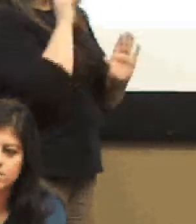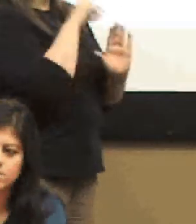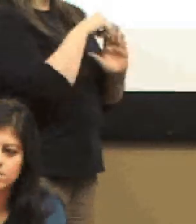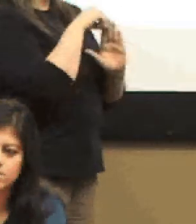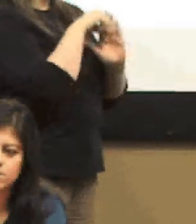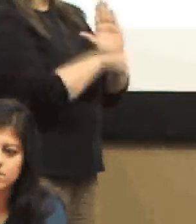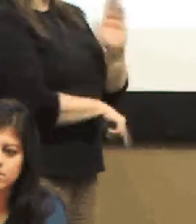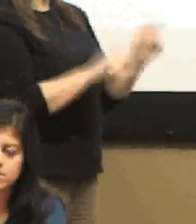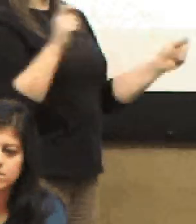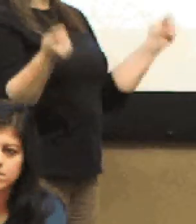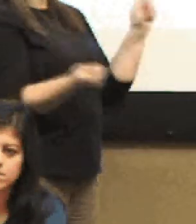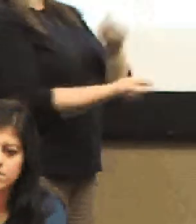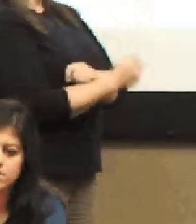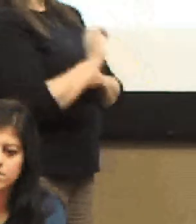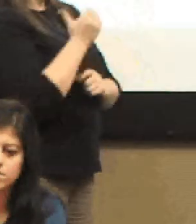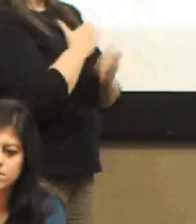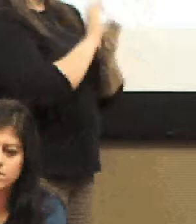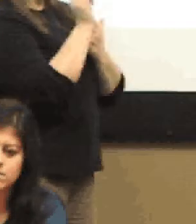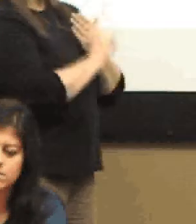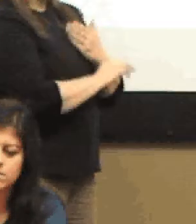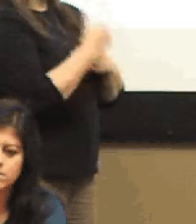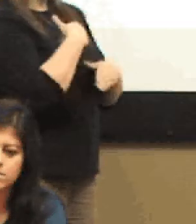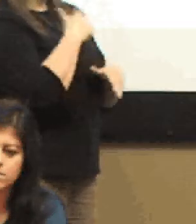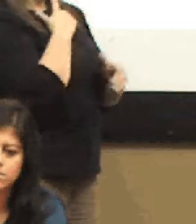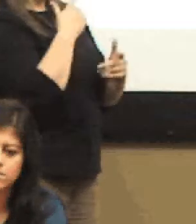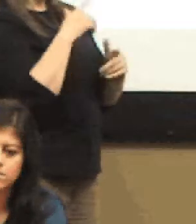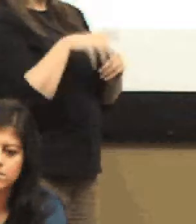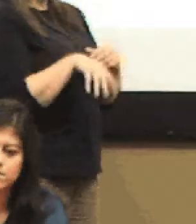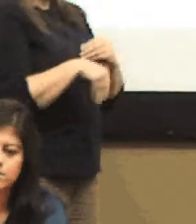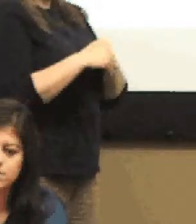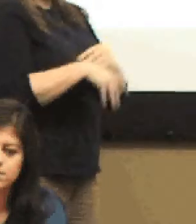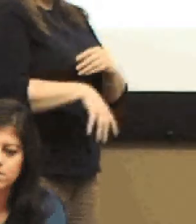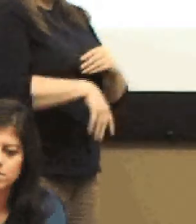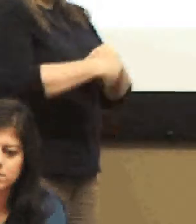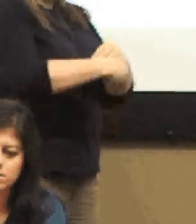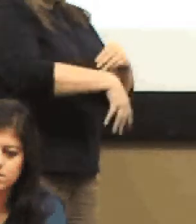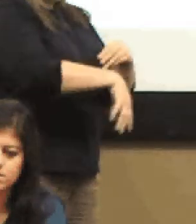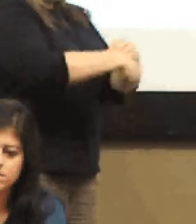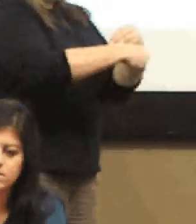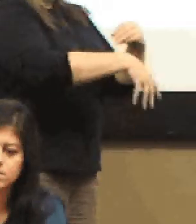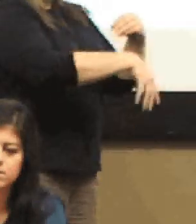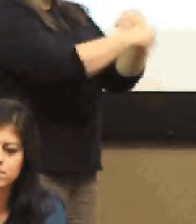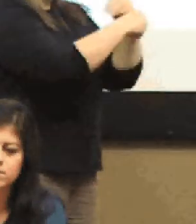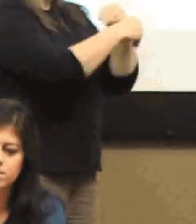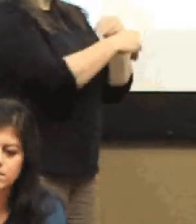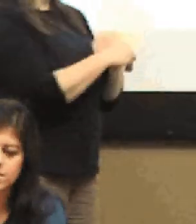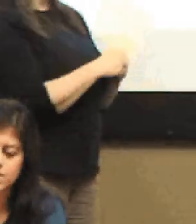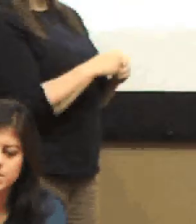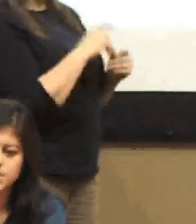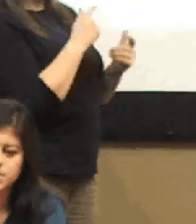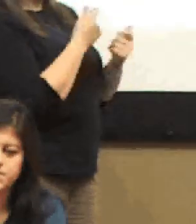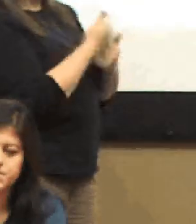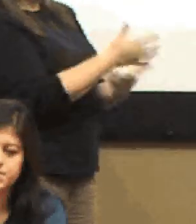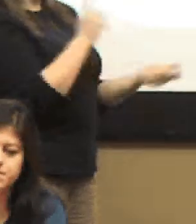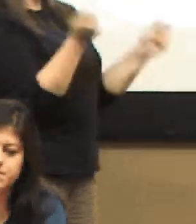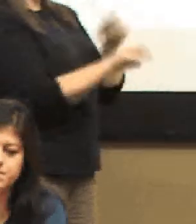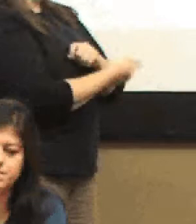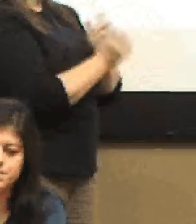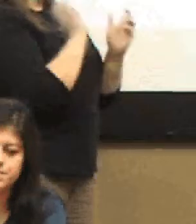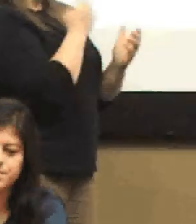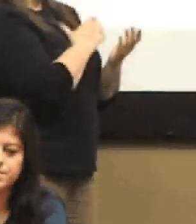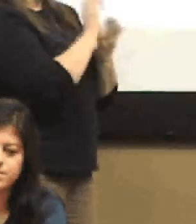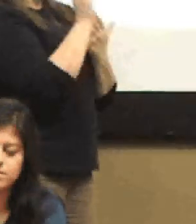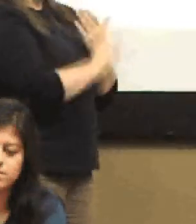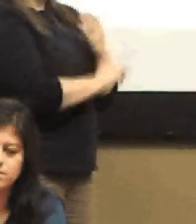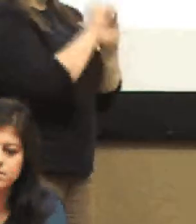in-depth overhaul of our curriculum. We've been kind of phasing in some of these classes in an in-depth overhaul of our curriculum, which we're hoping is going to